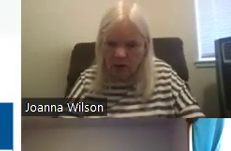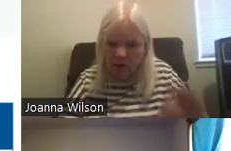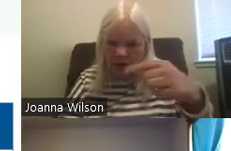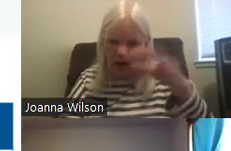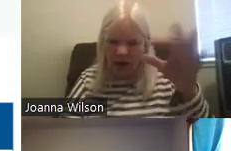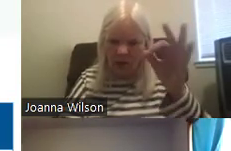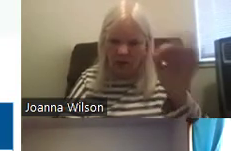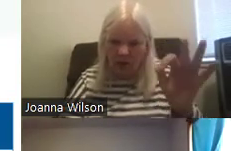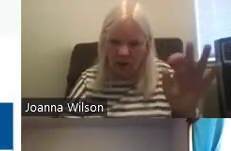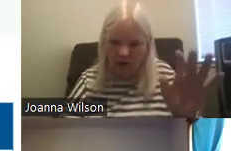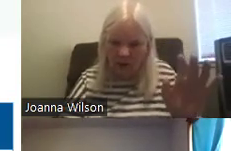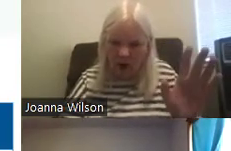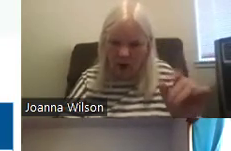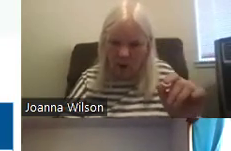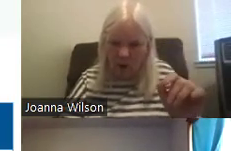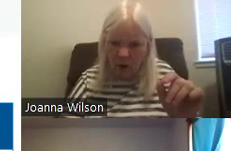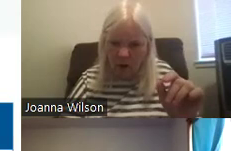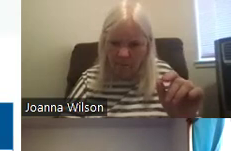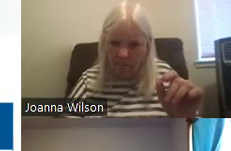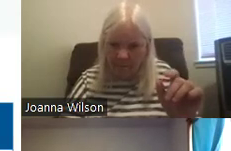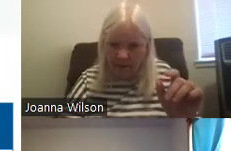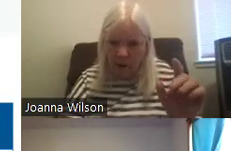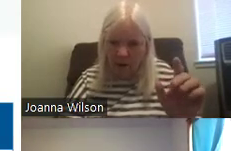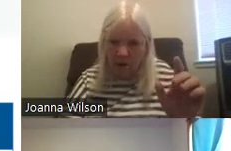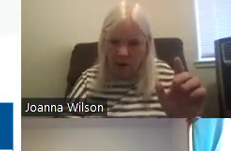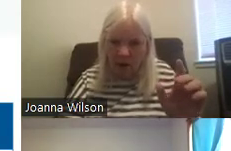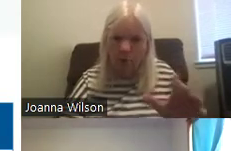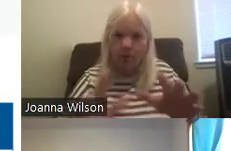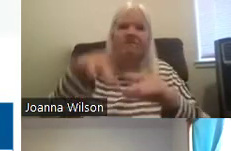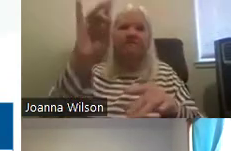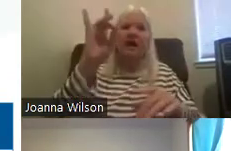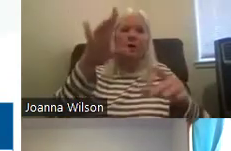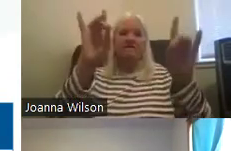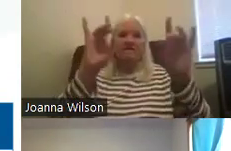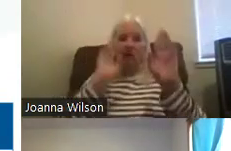members and make sure that the Medicaid members are getting the